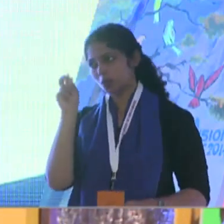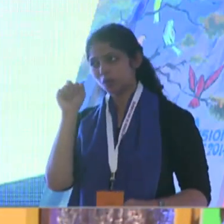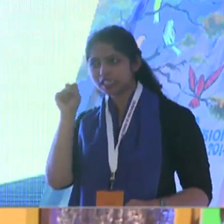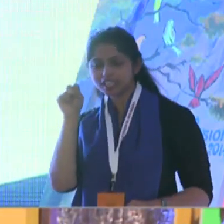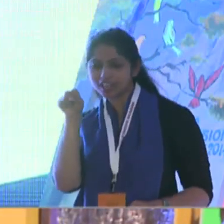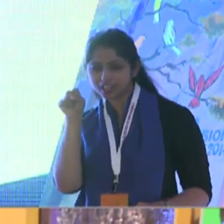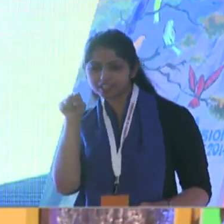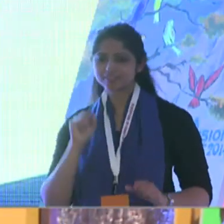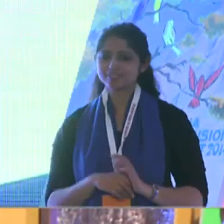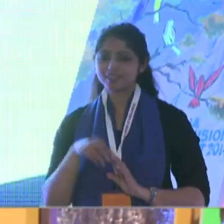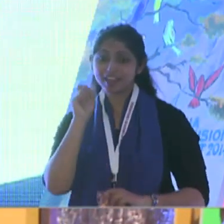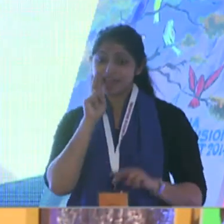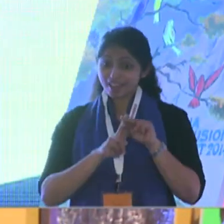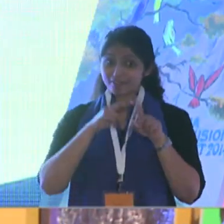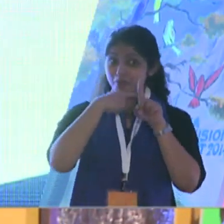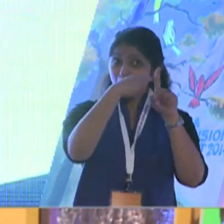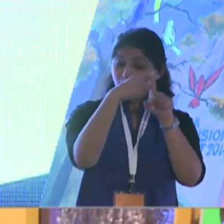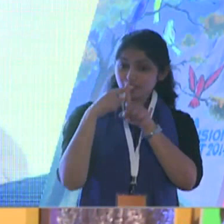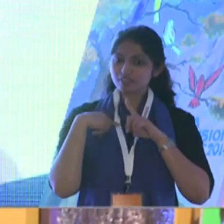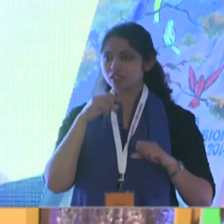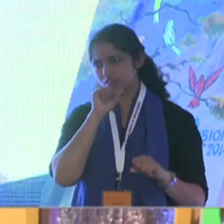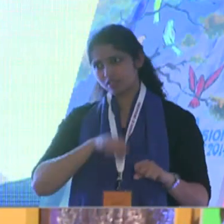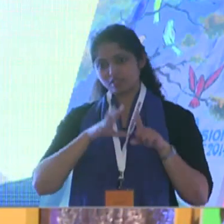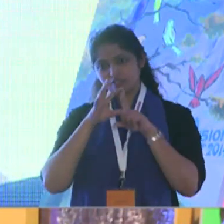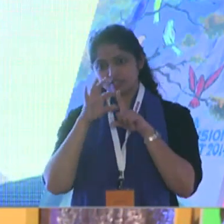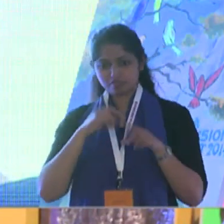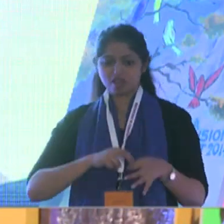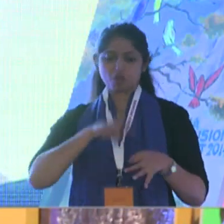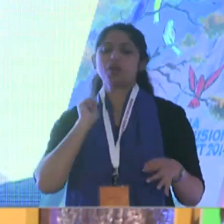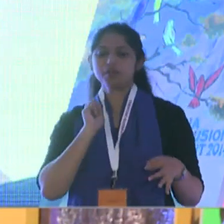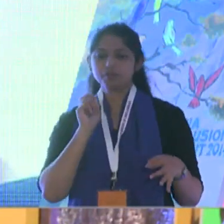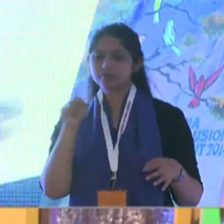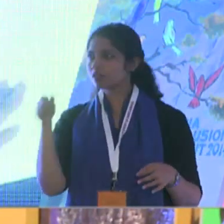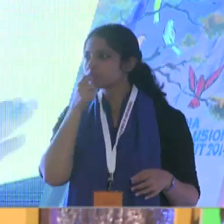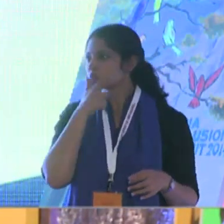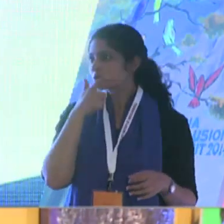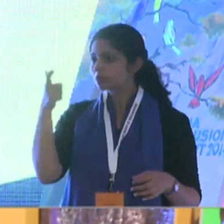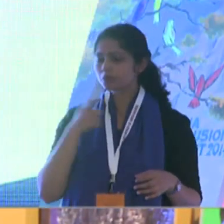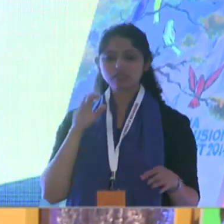Prime Minister. If there is some positive news, I'll do it. He didn't smile.